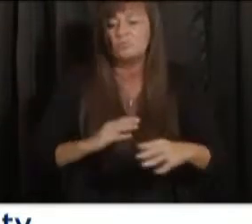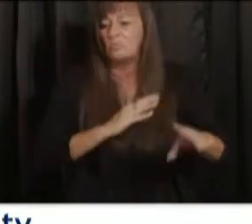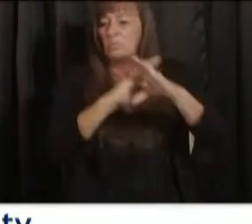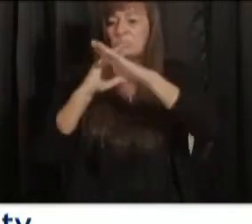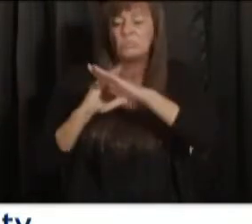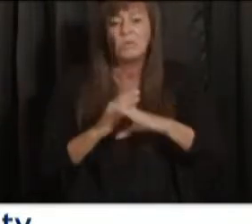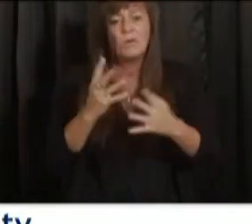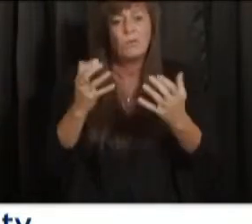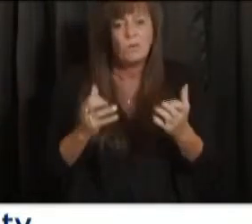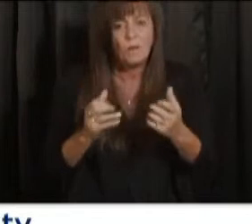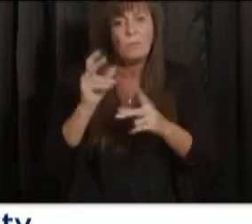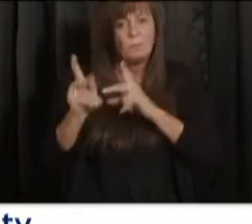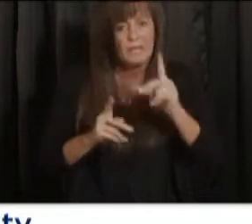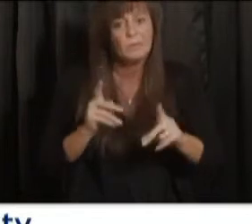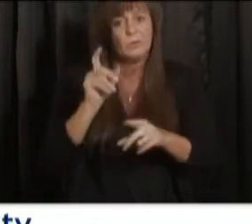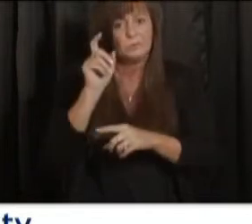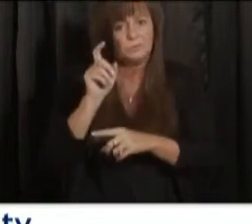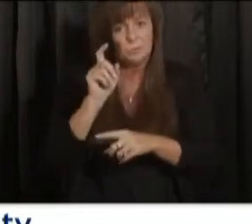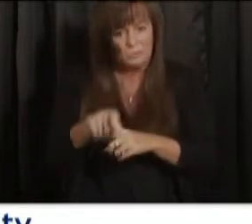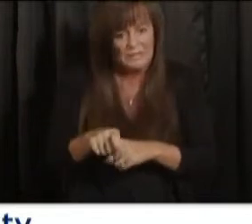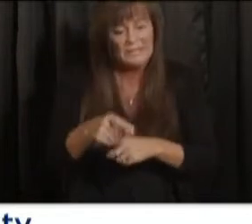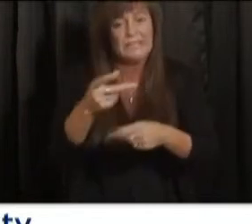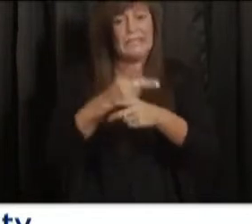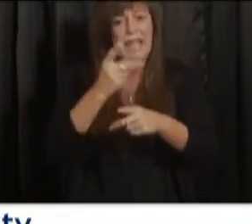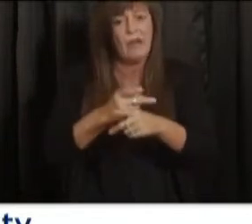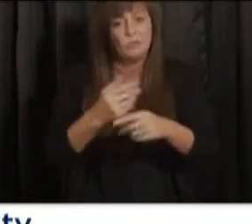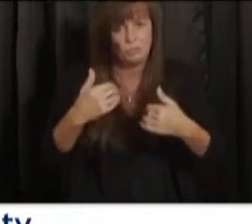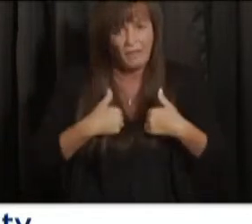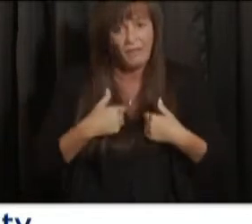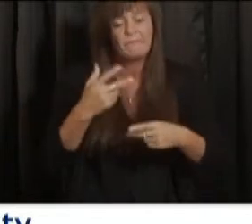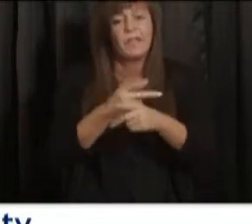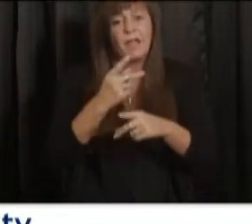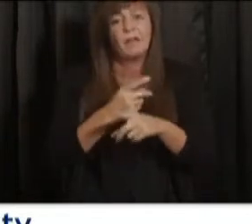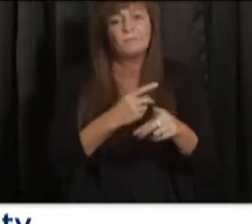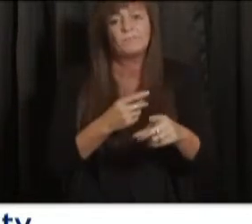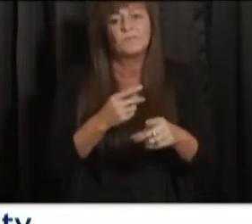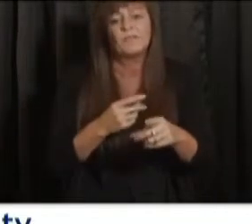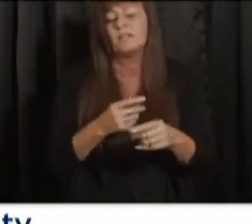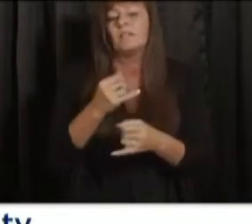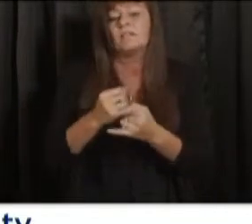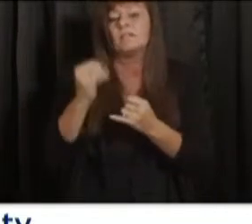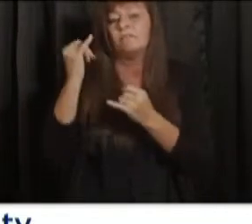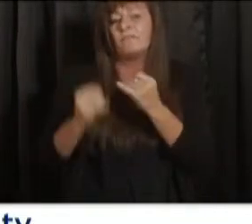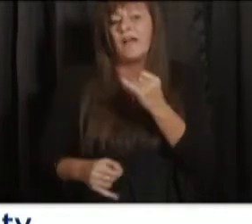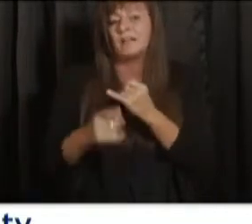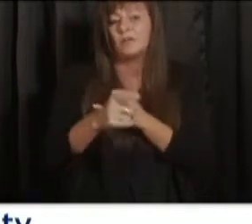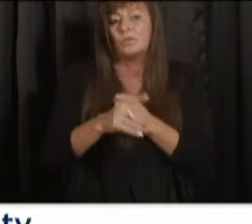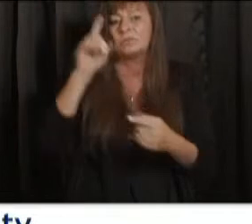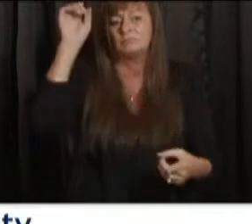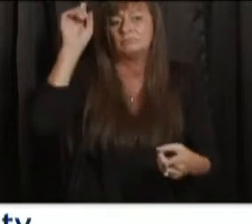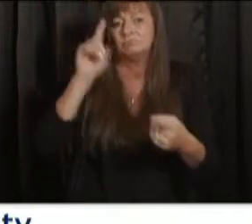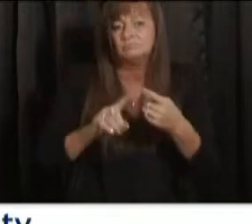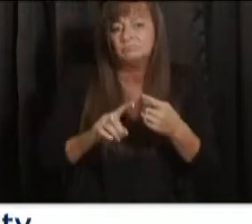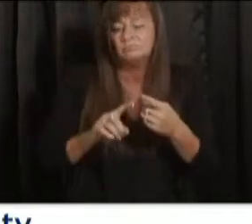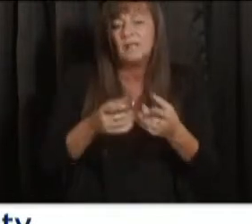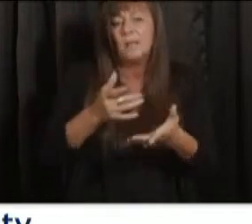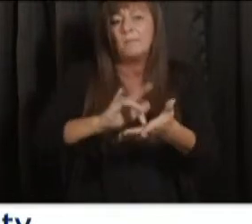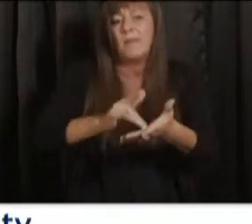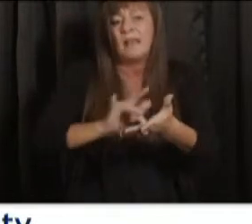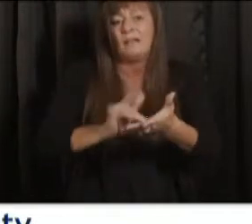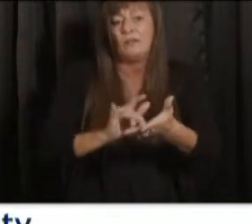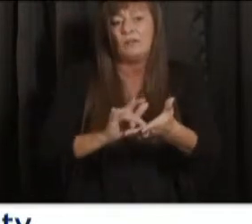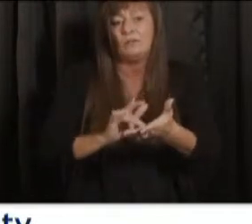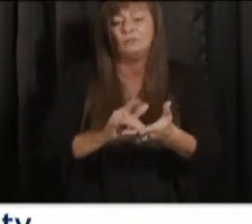that they need. And finally, one that we are moving ahead with right now, scaling the distribution of the monoclonal antibody